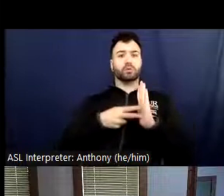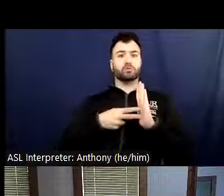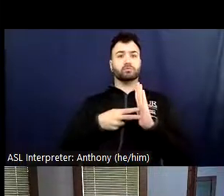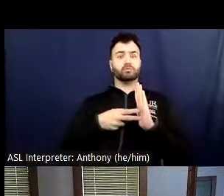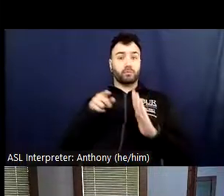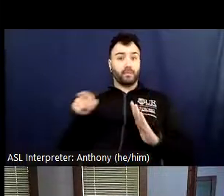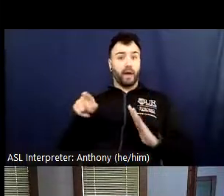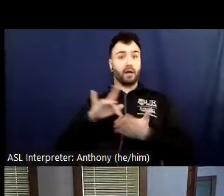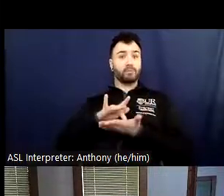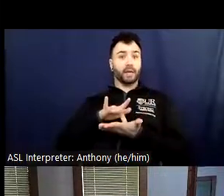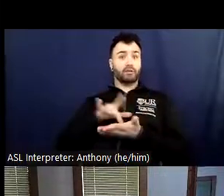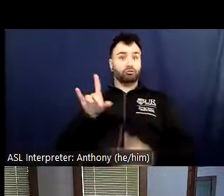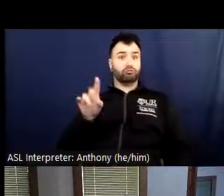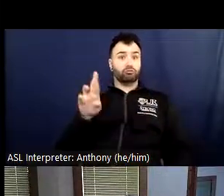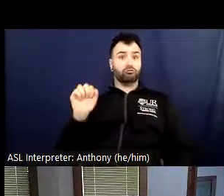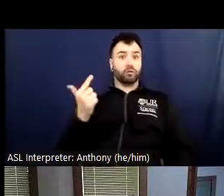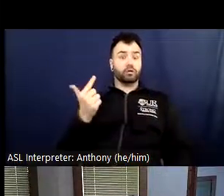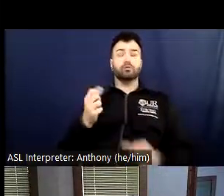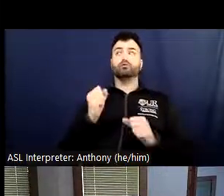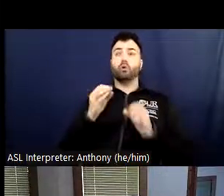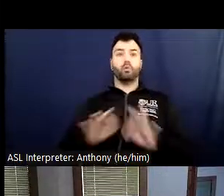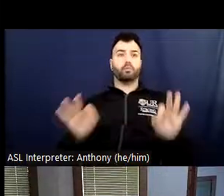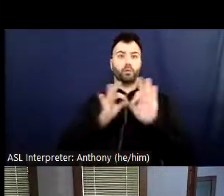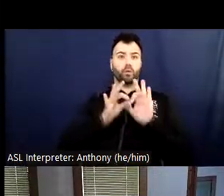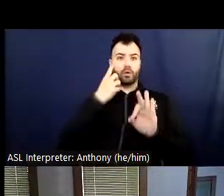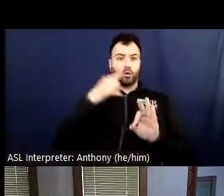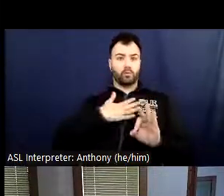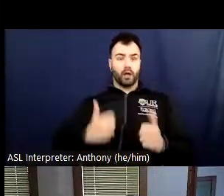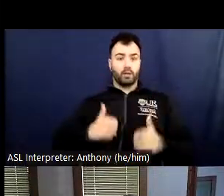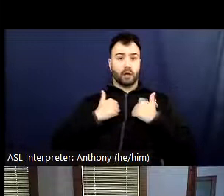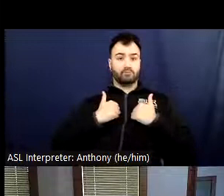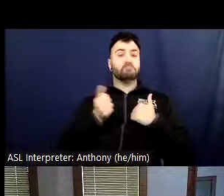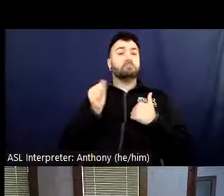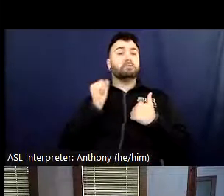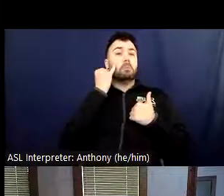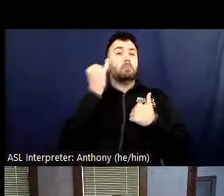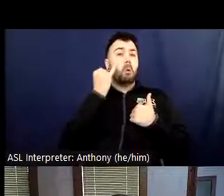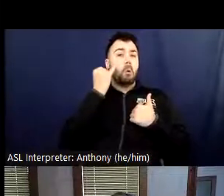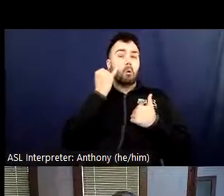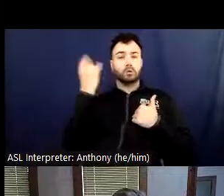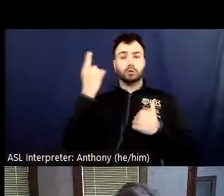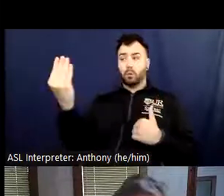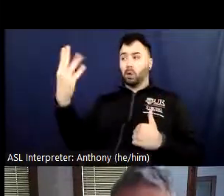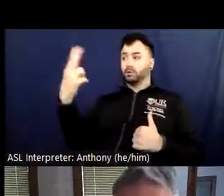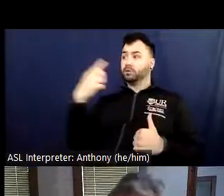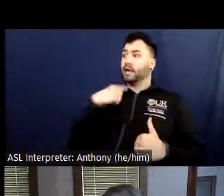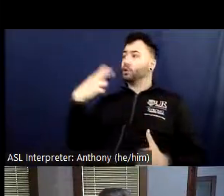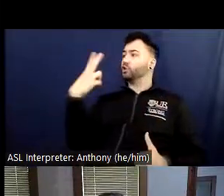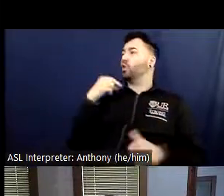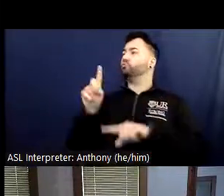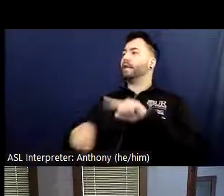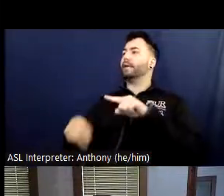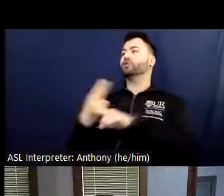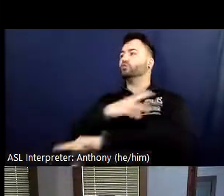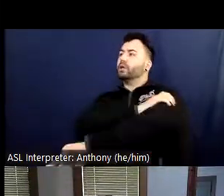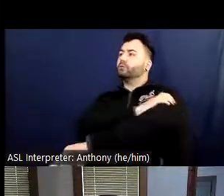pressure drug is so important to me that if I stop taking it, if they said you can't use blood pressure drugs anymore,